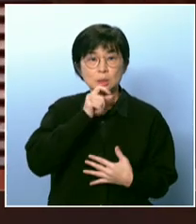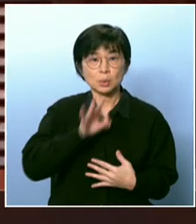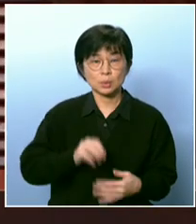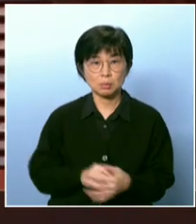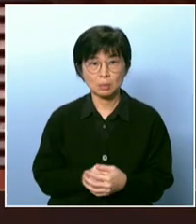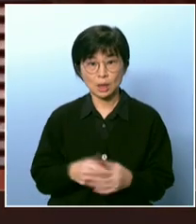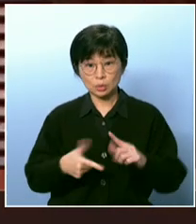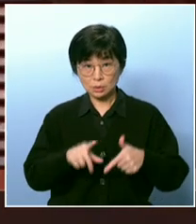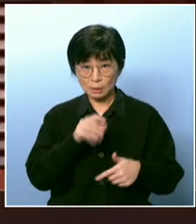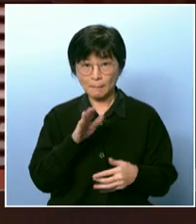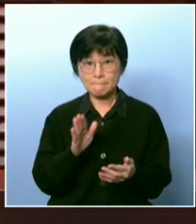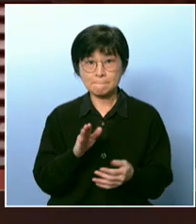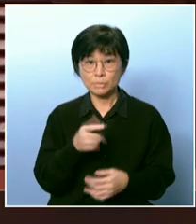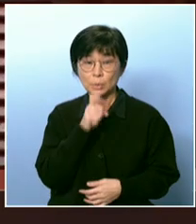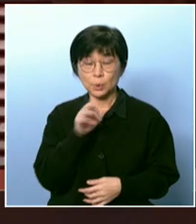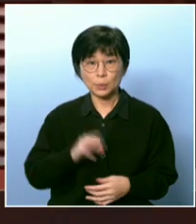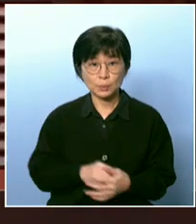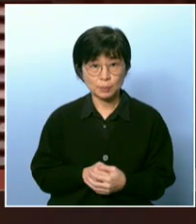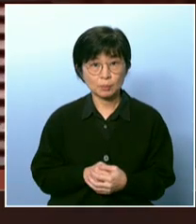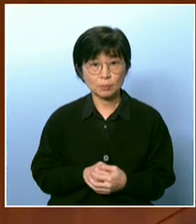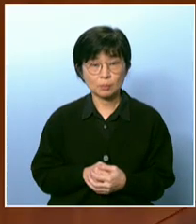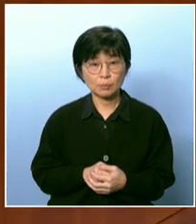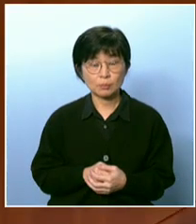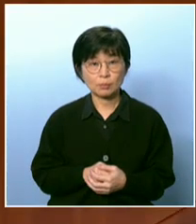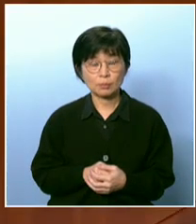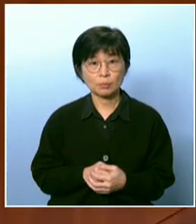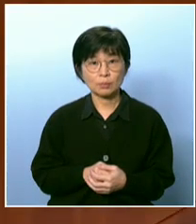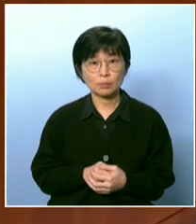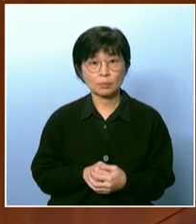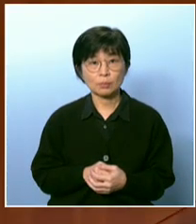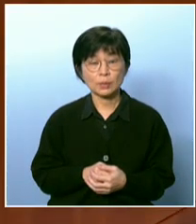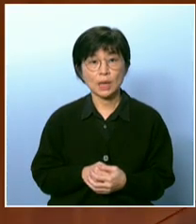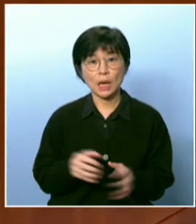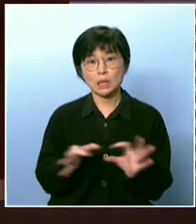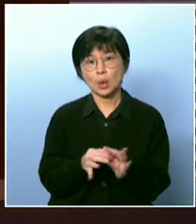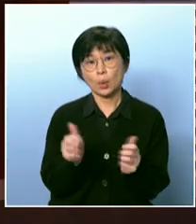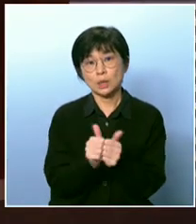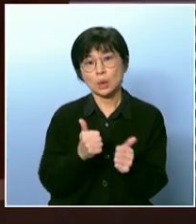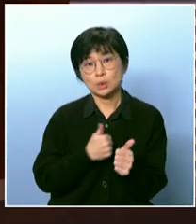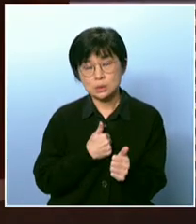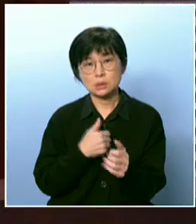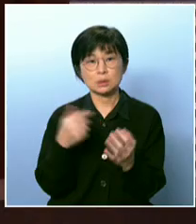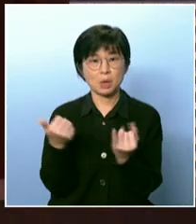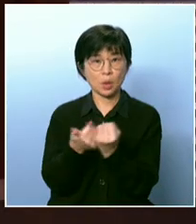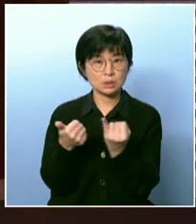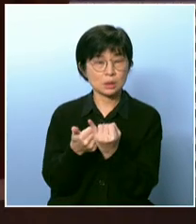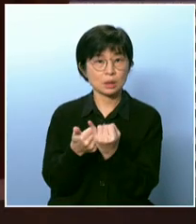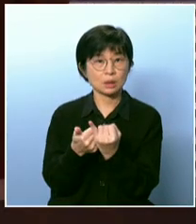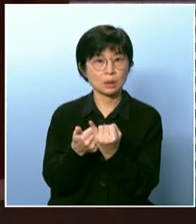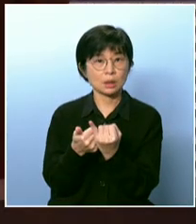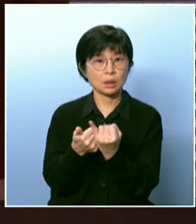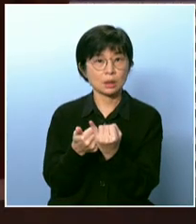We did not meet the target before. Have you seen improvement in the situation? Do you have any measures to improve on